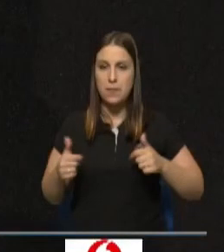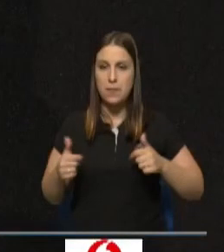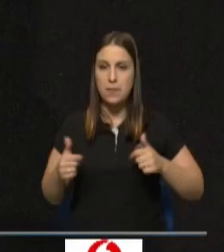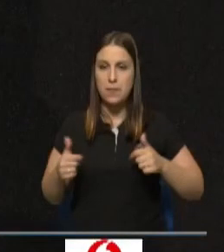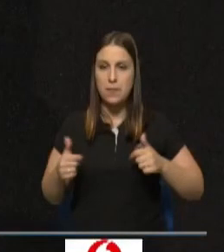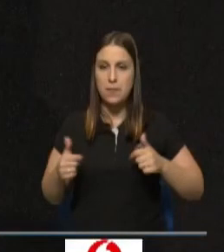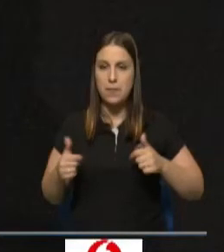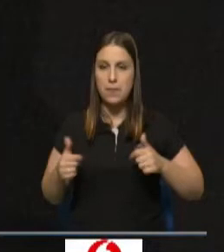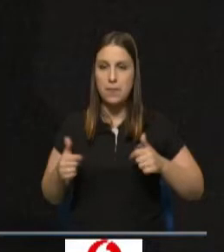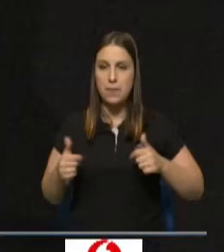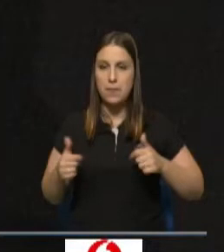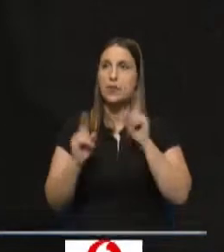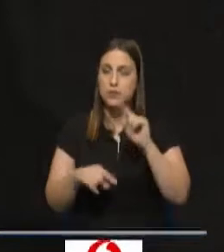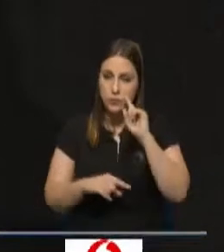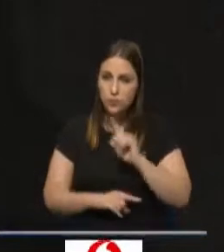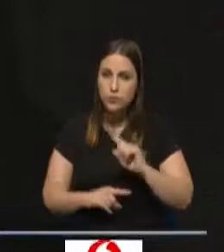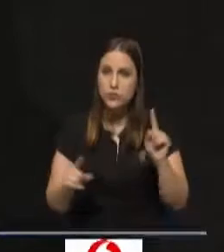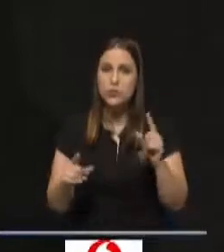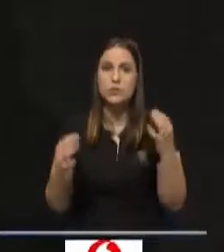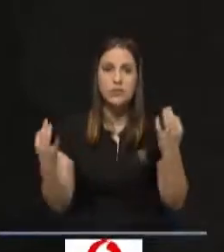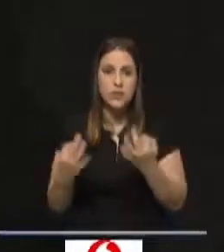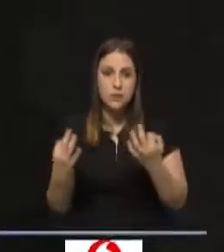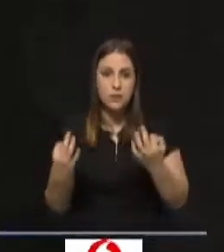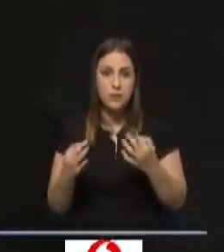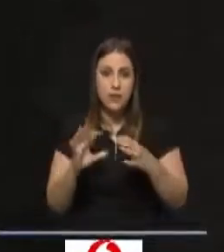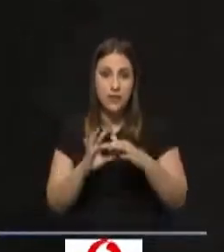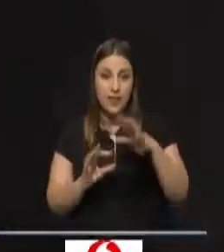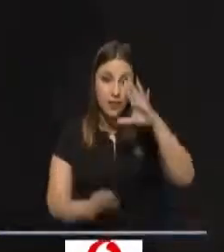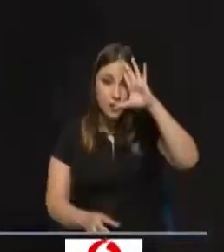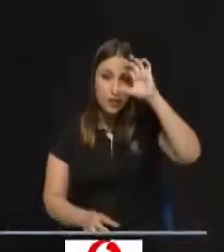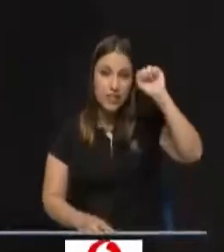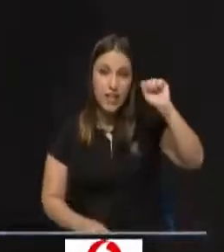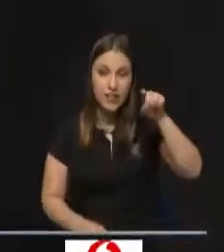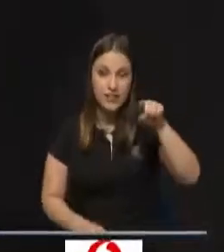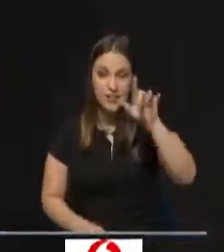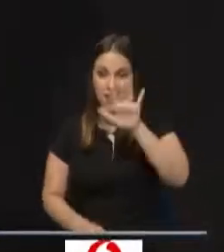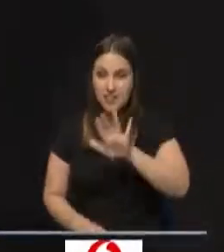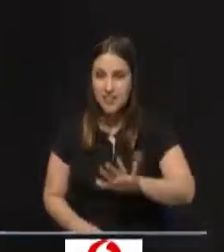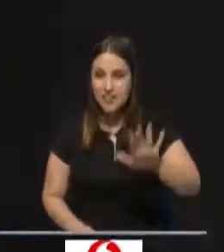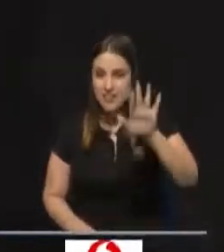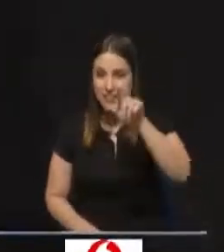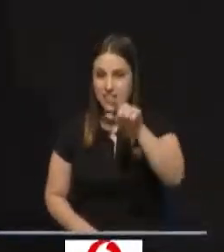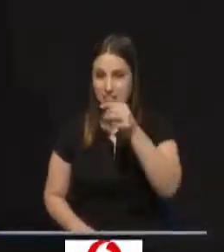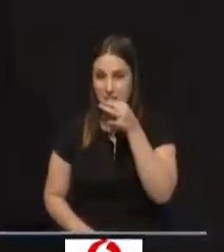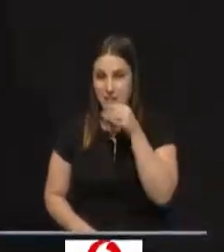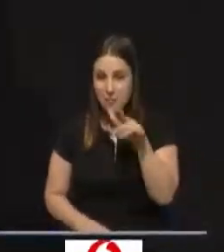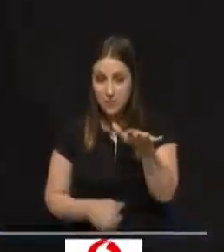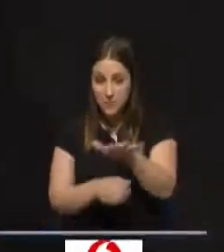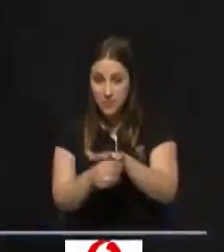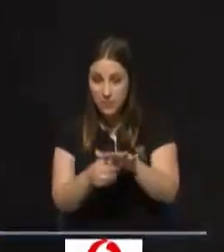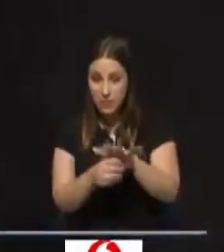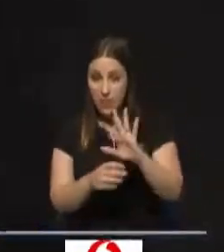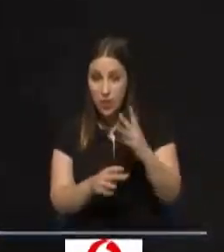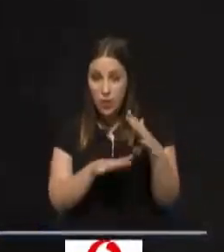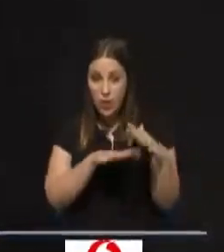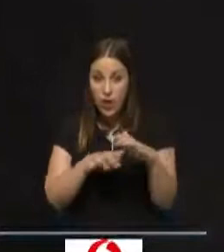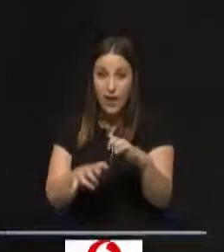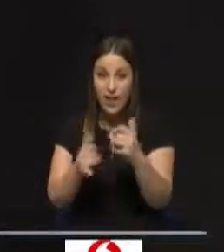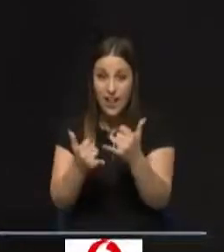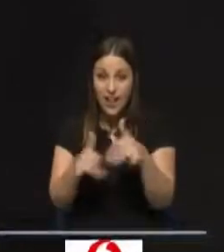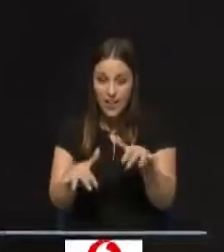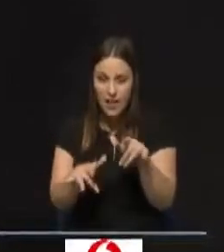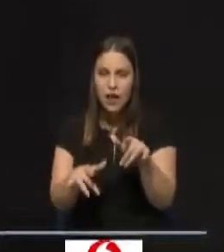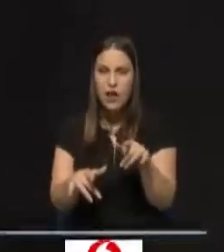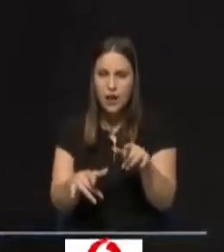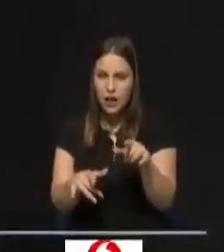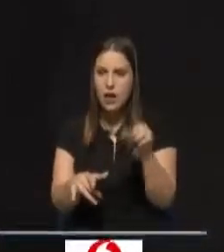of national security. And once again, we think that in terms of the state of nation, that this sector, when there